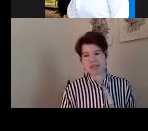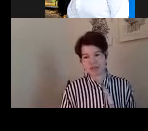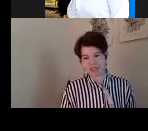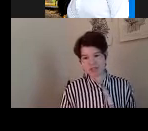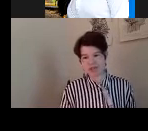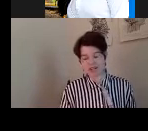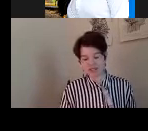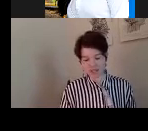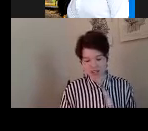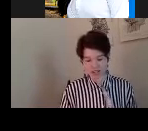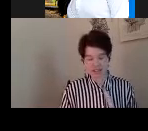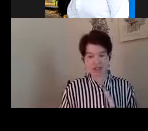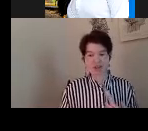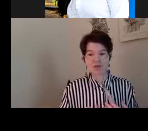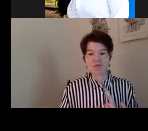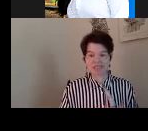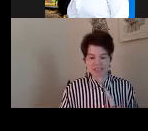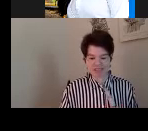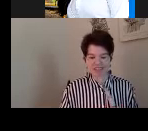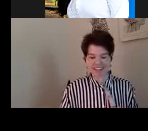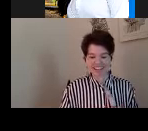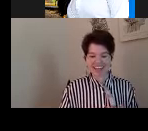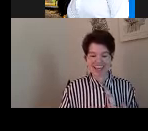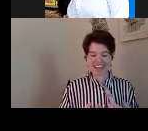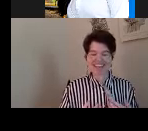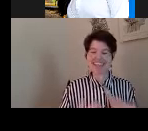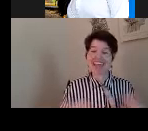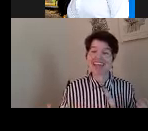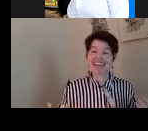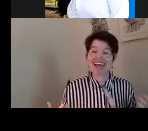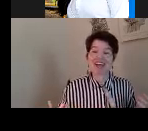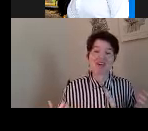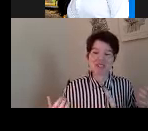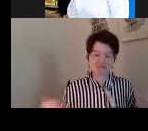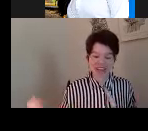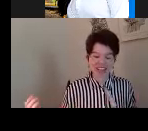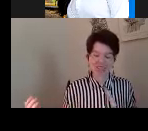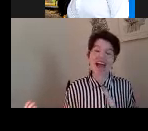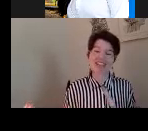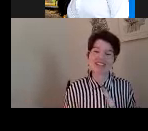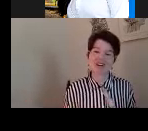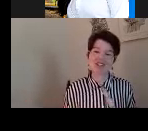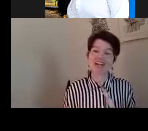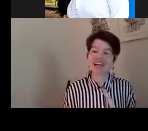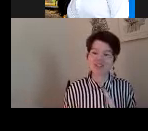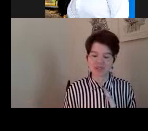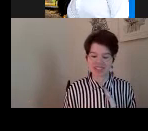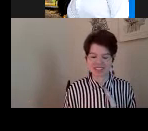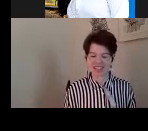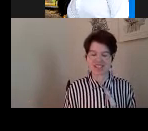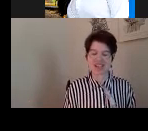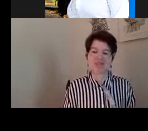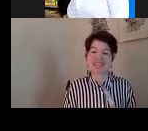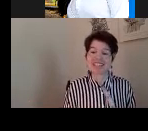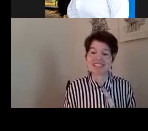disabilities throwing themselves out of their chairs, but that's me. And the ADA was finally passed on July